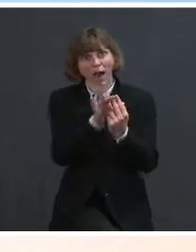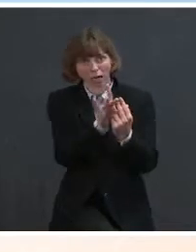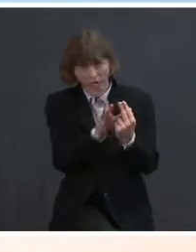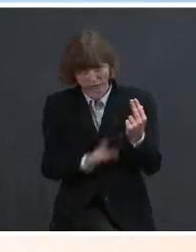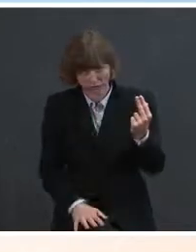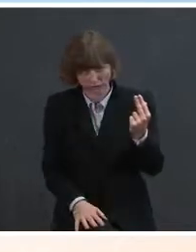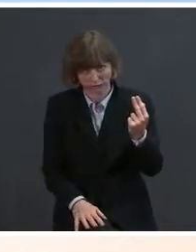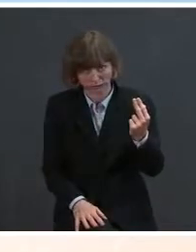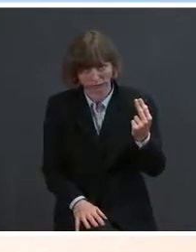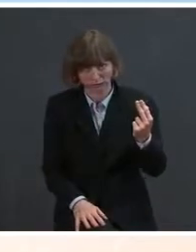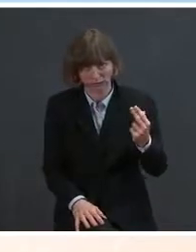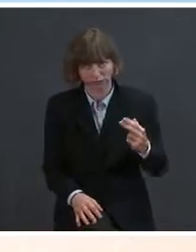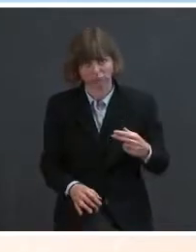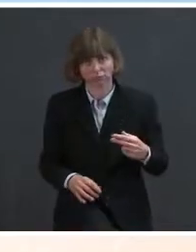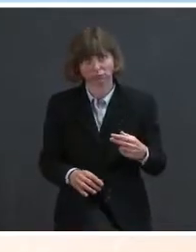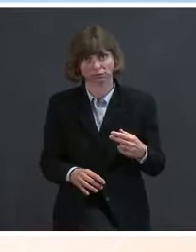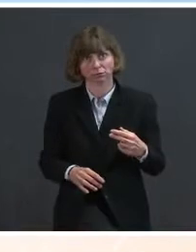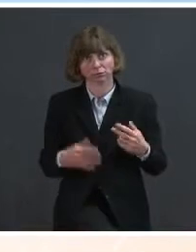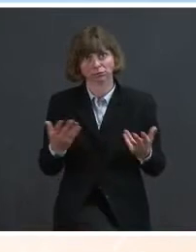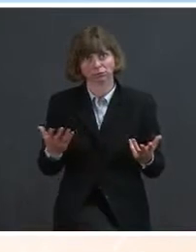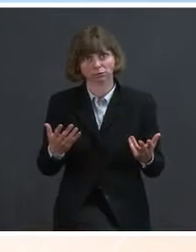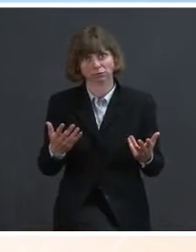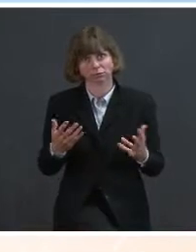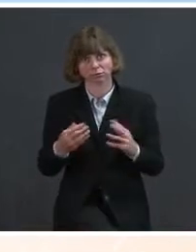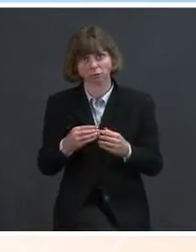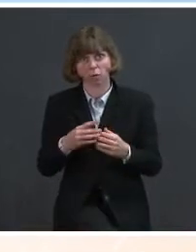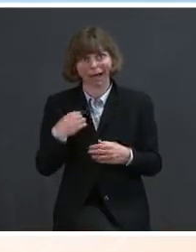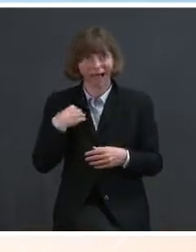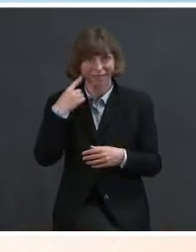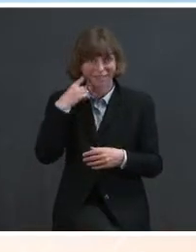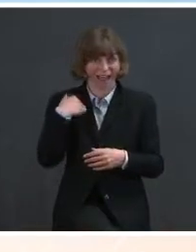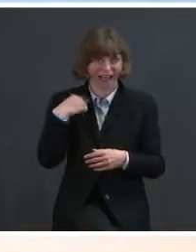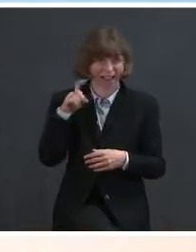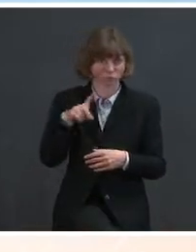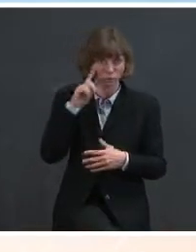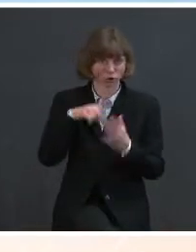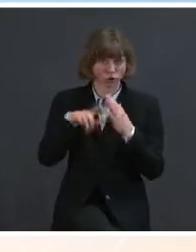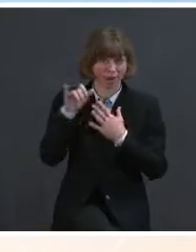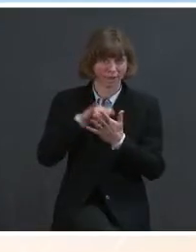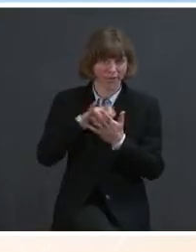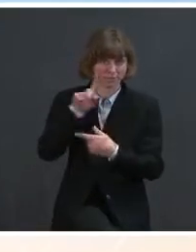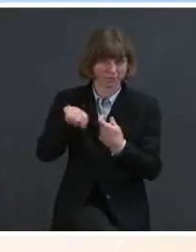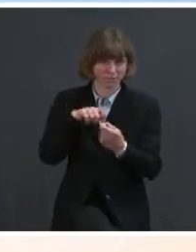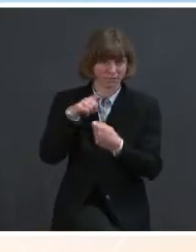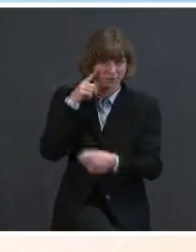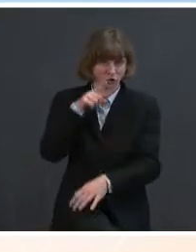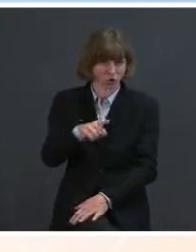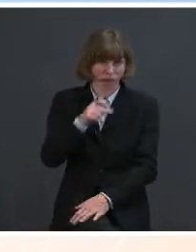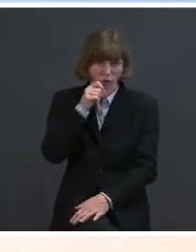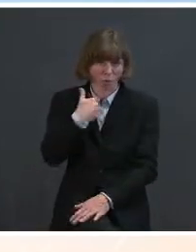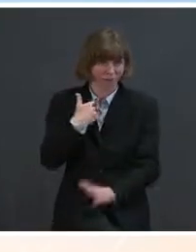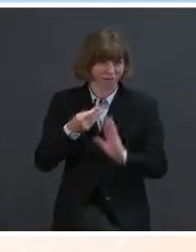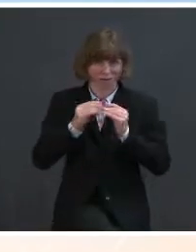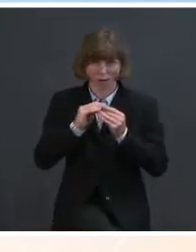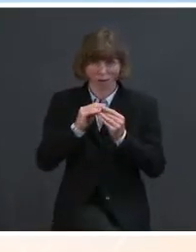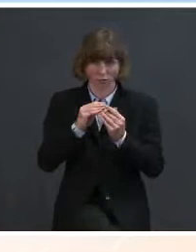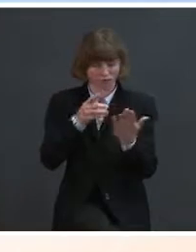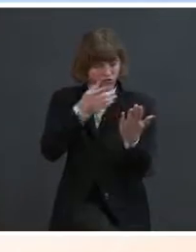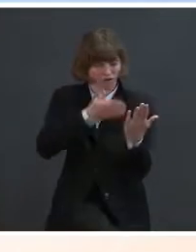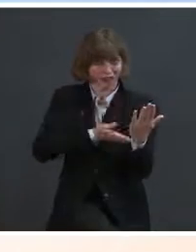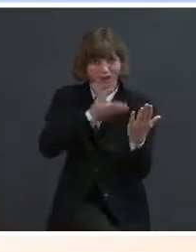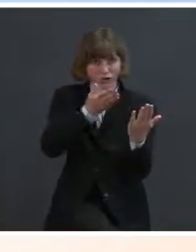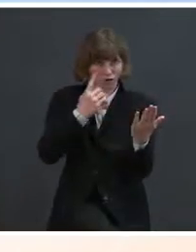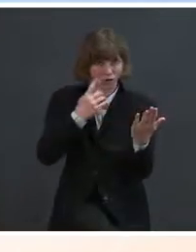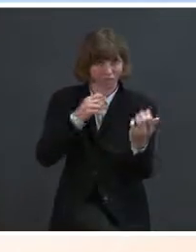again for a second time? Well, I think I'll have to check on that specifically for you. I don't have the numbers all in front of me either, but if